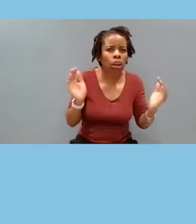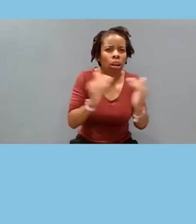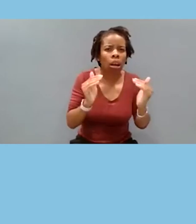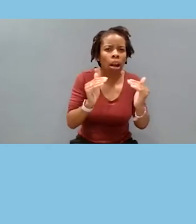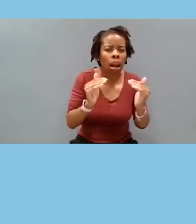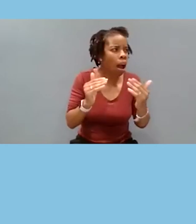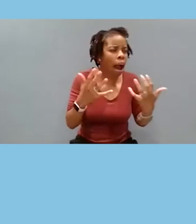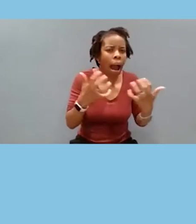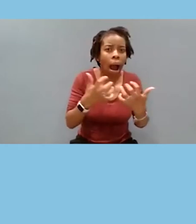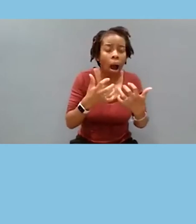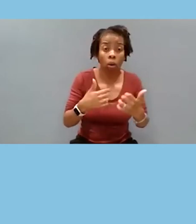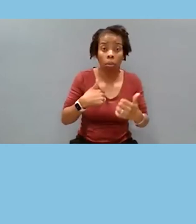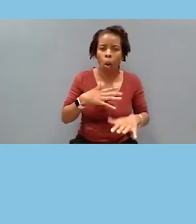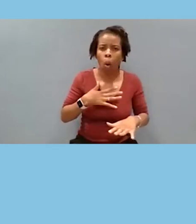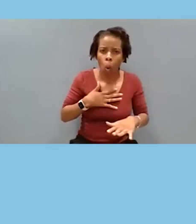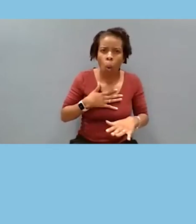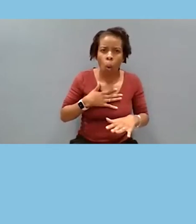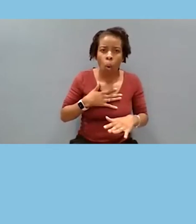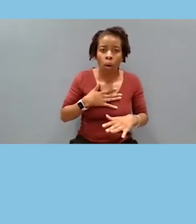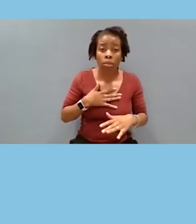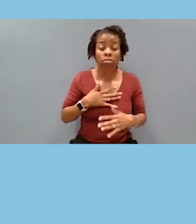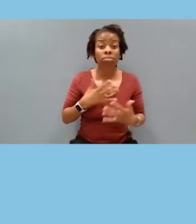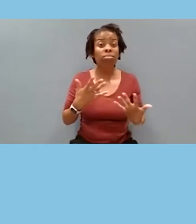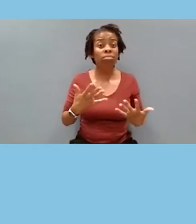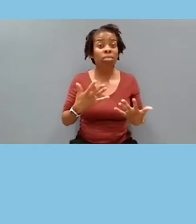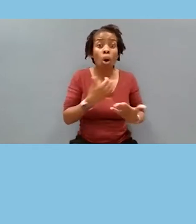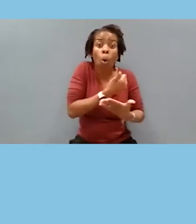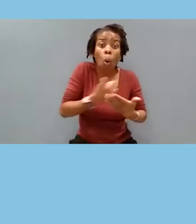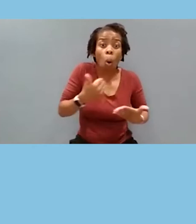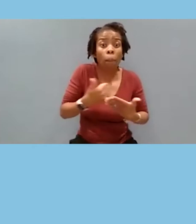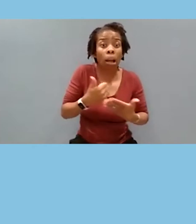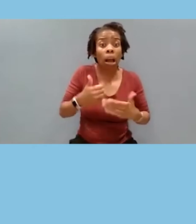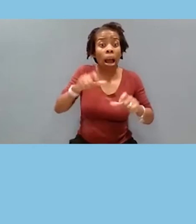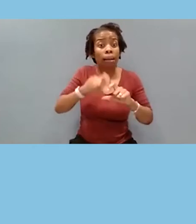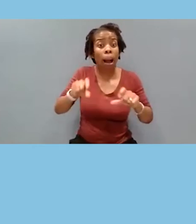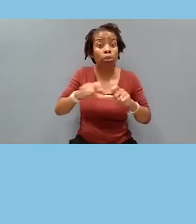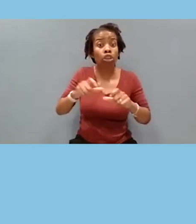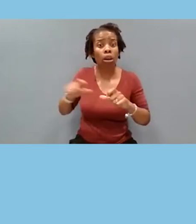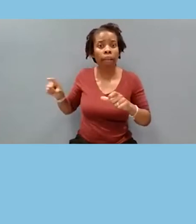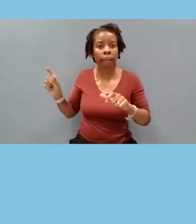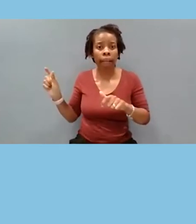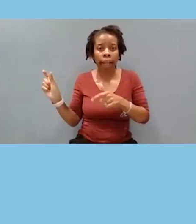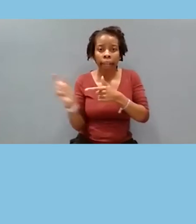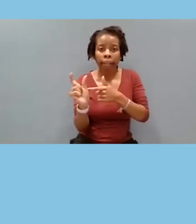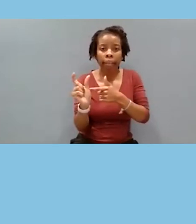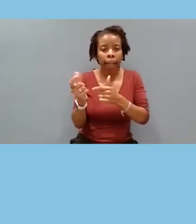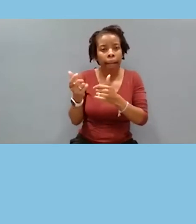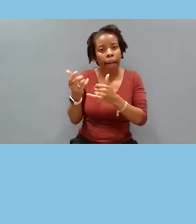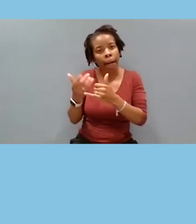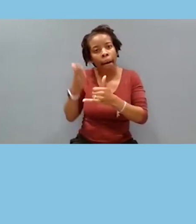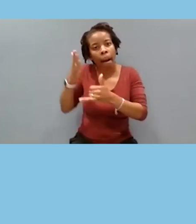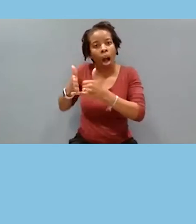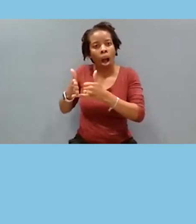often denied or happens only after creation rather than during, or that imaging